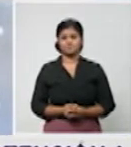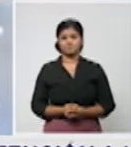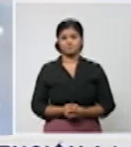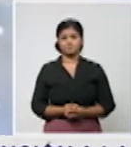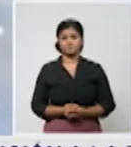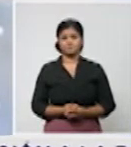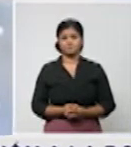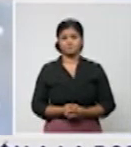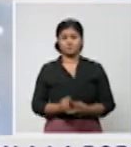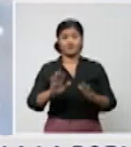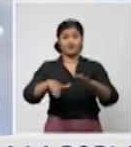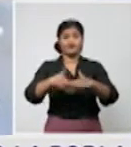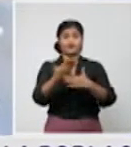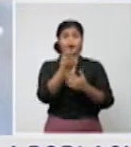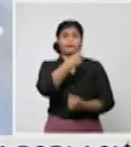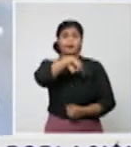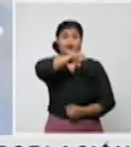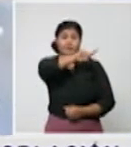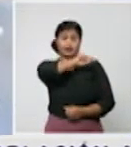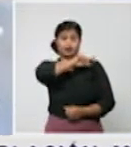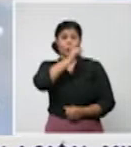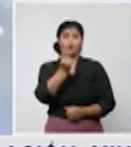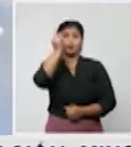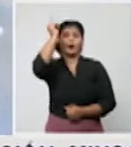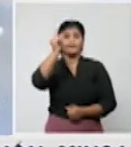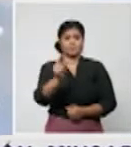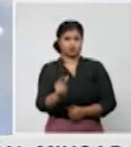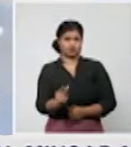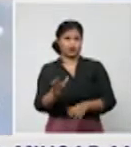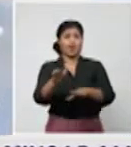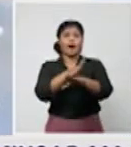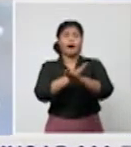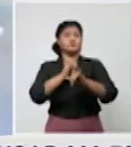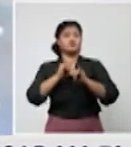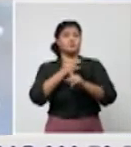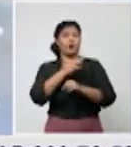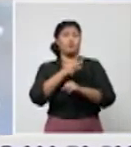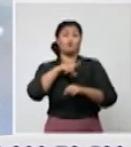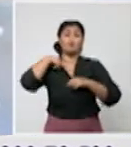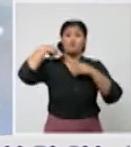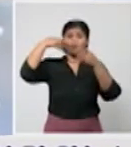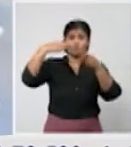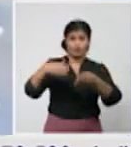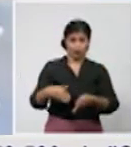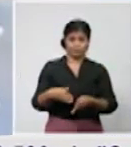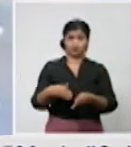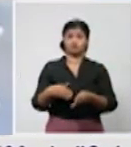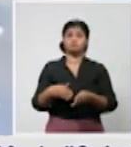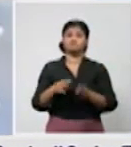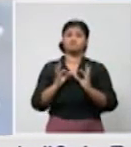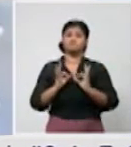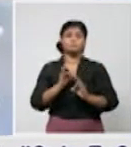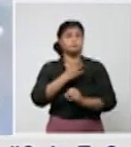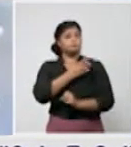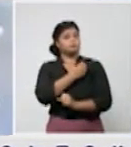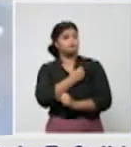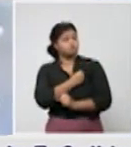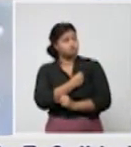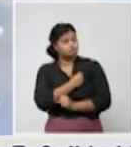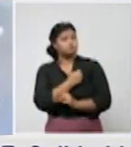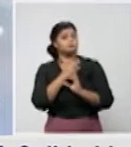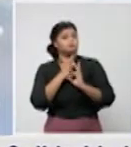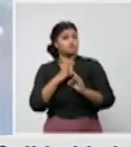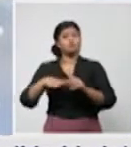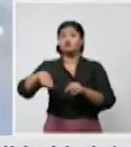3.74% and a global rate of 3.81%, places Cuba in the 21st position in the Americas